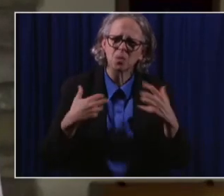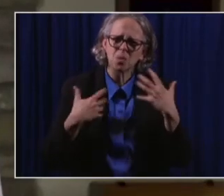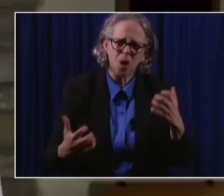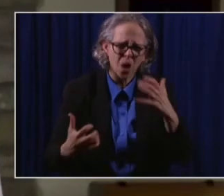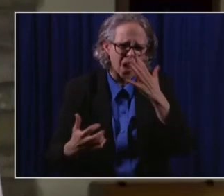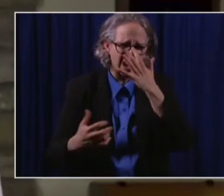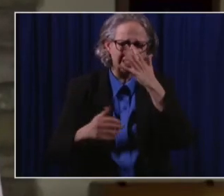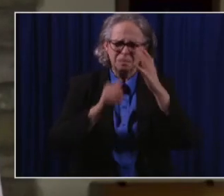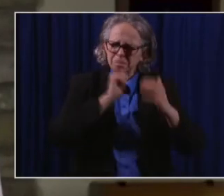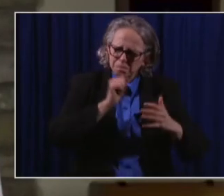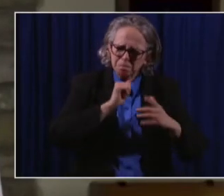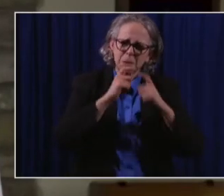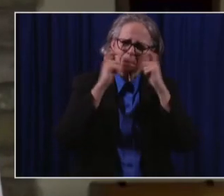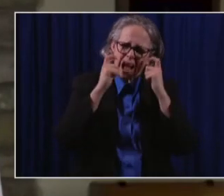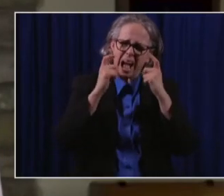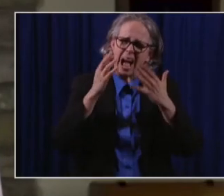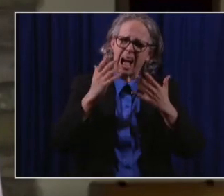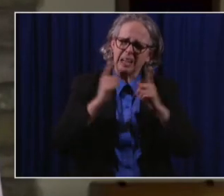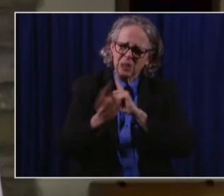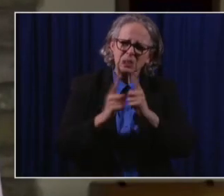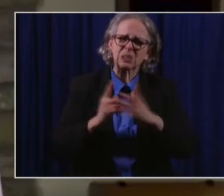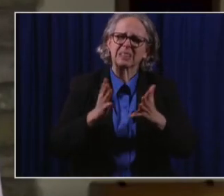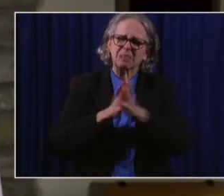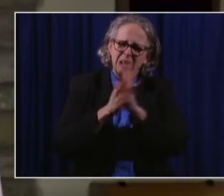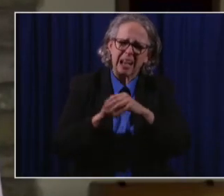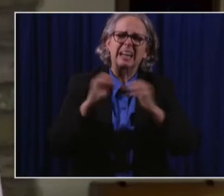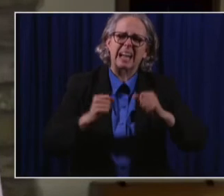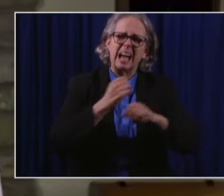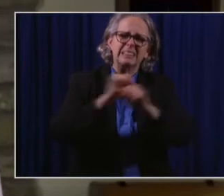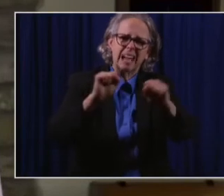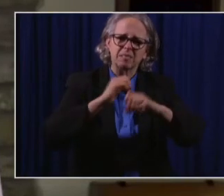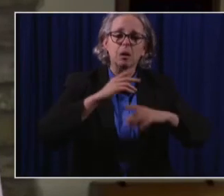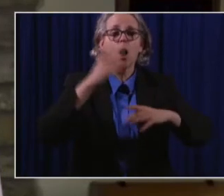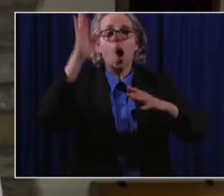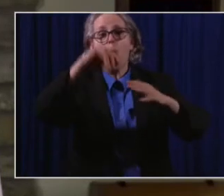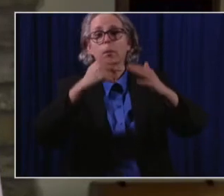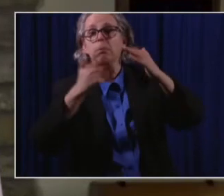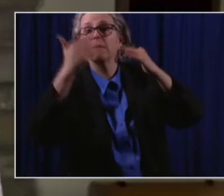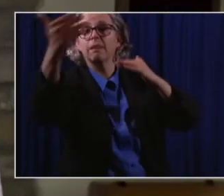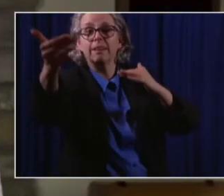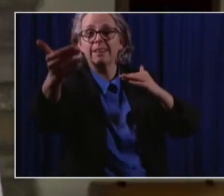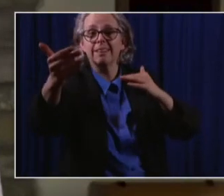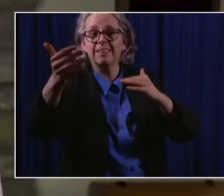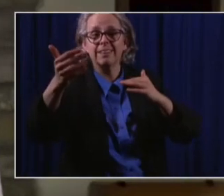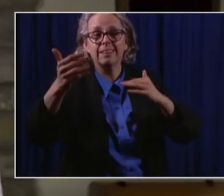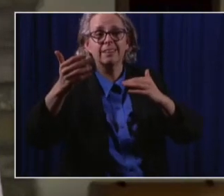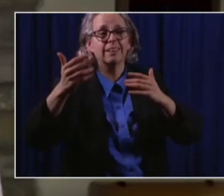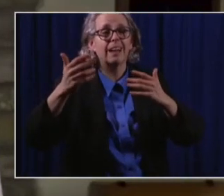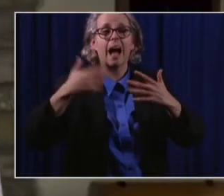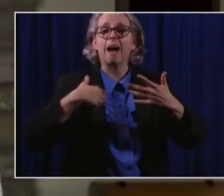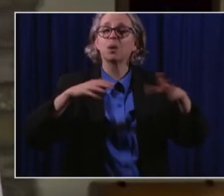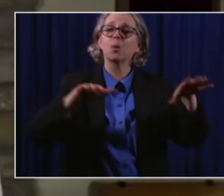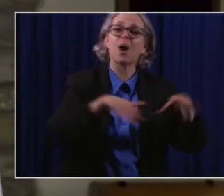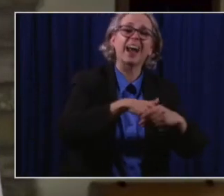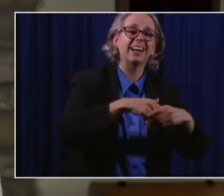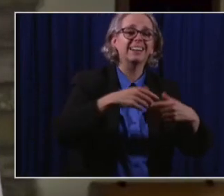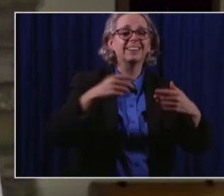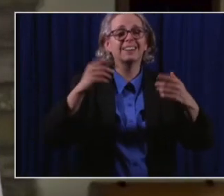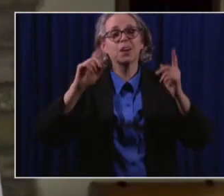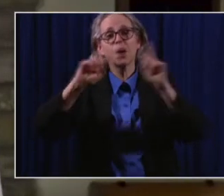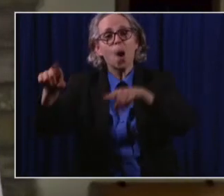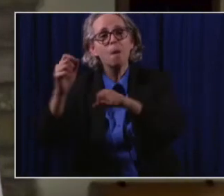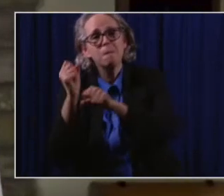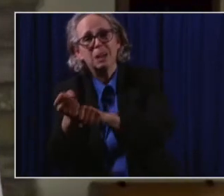other opening day baseball games, and let's have the opportunity to go to weddings and baptisms